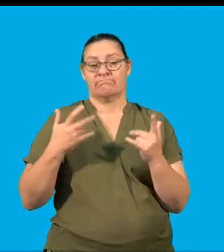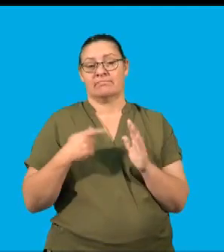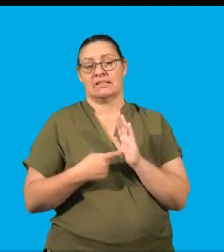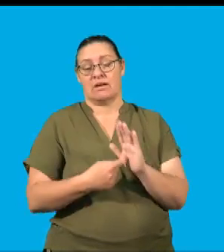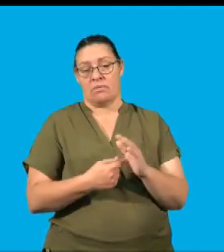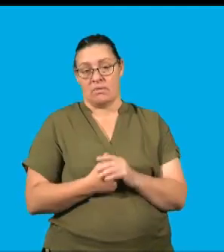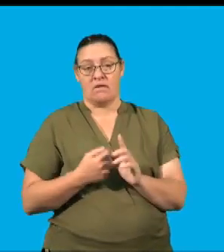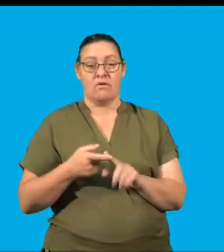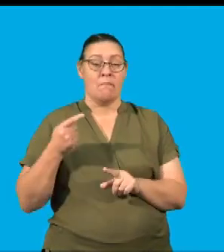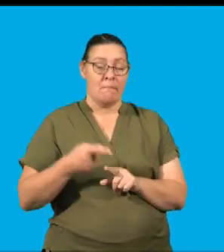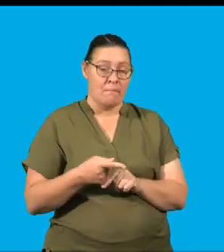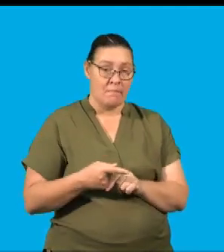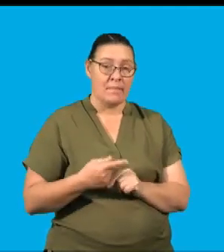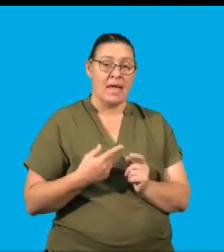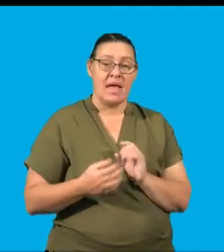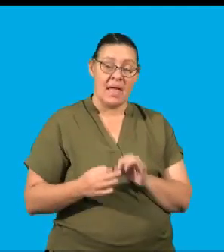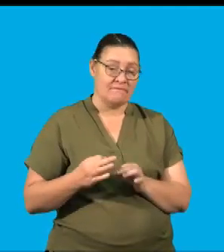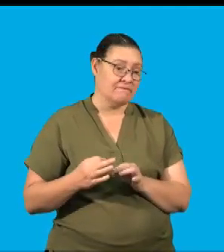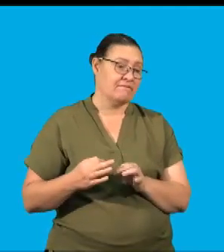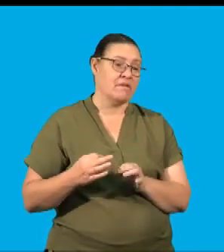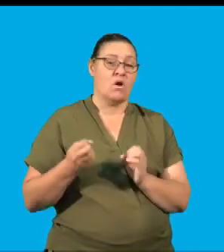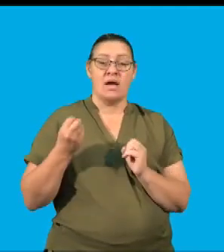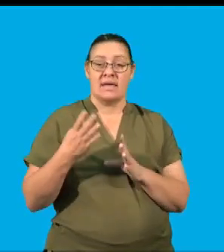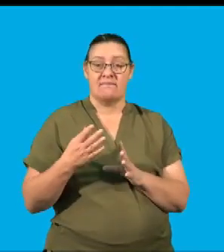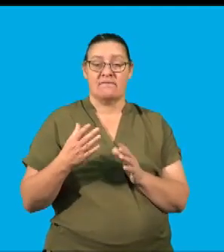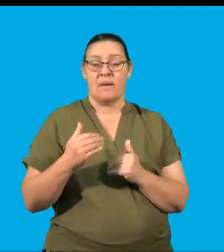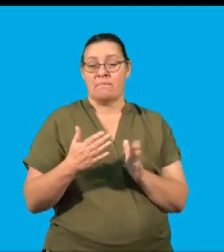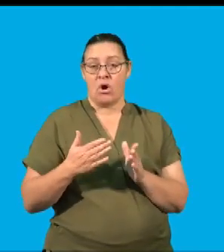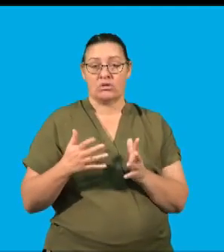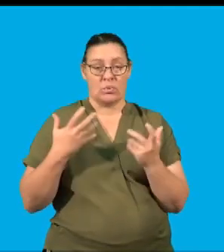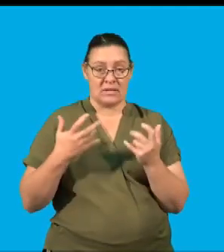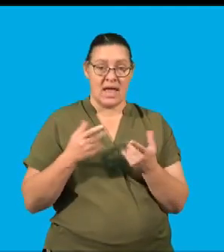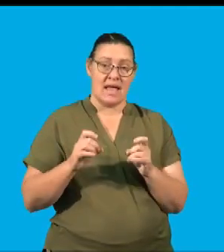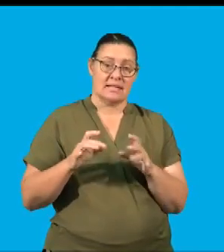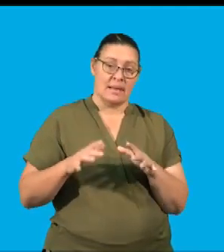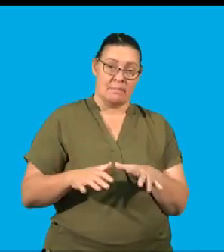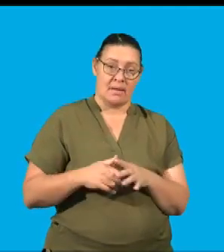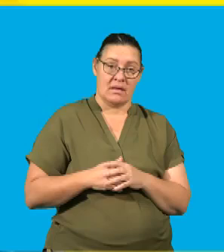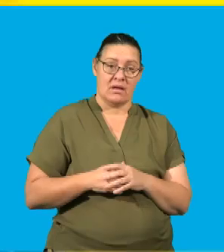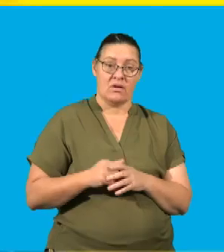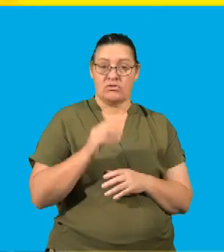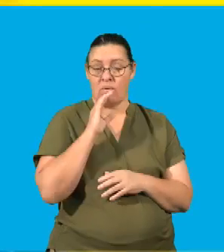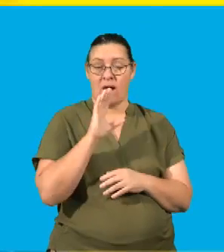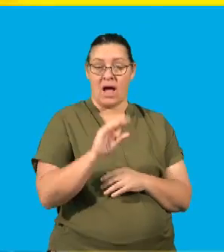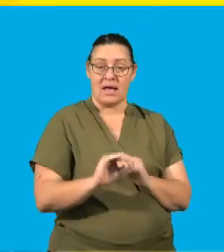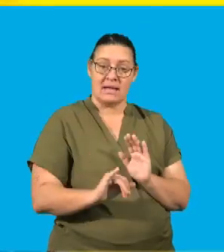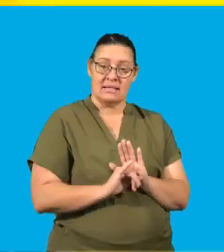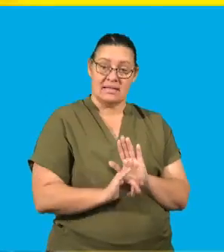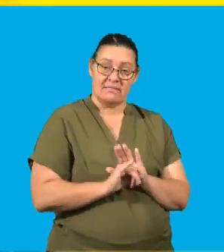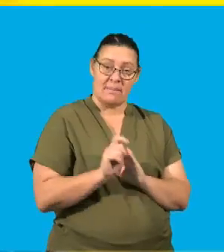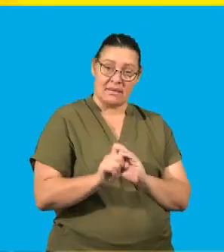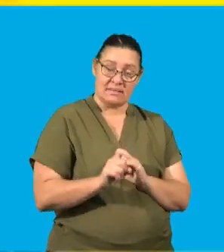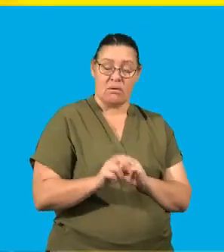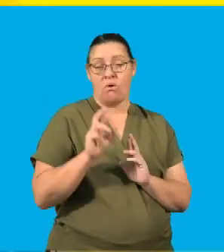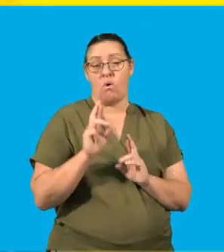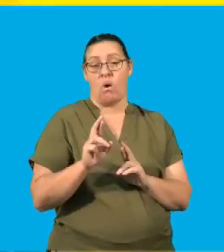whisker plot diagram. From here on, if you are ever given a box and whisker plot in the exam and you are asked to